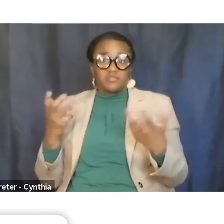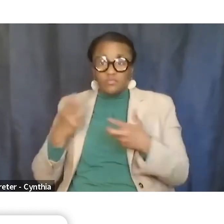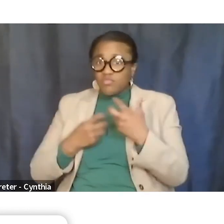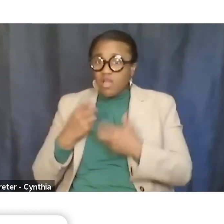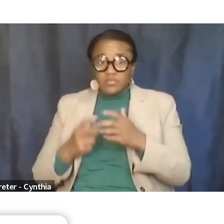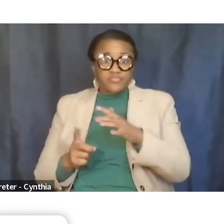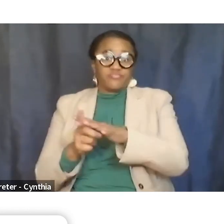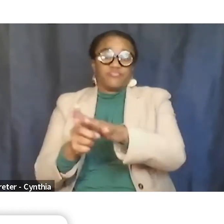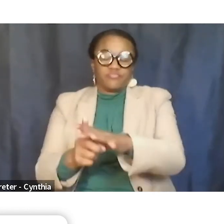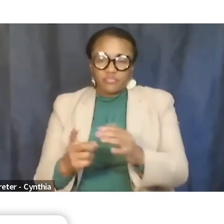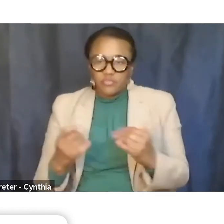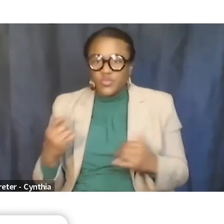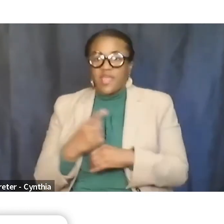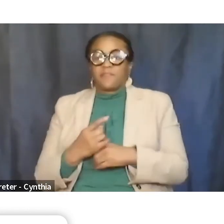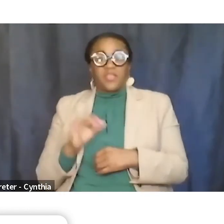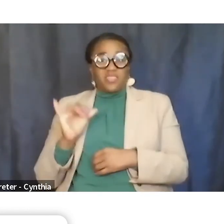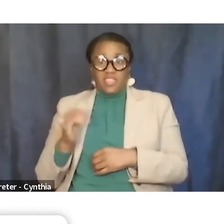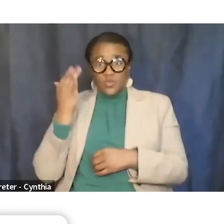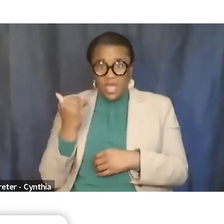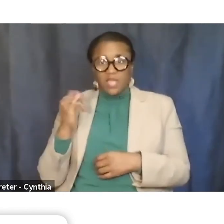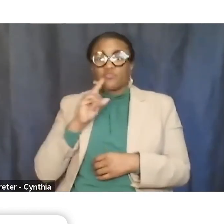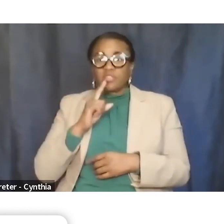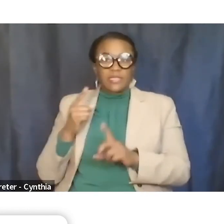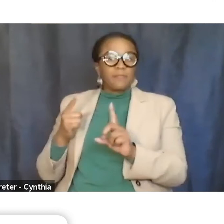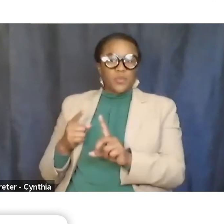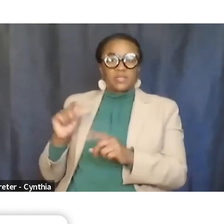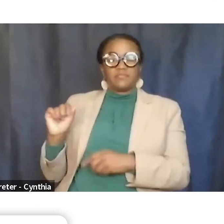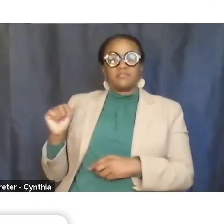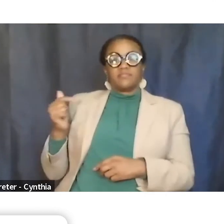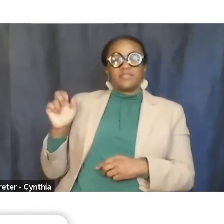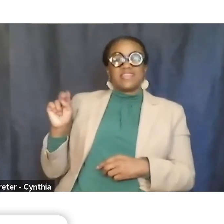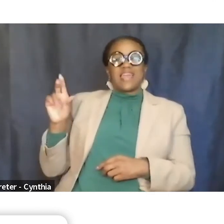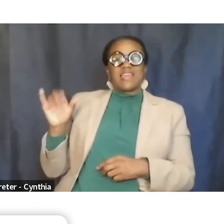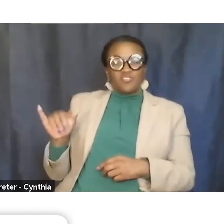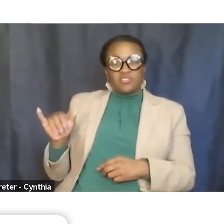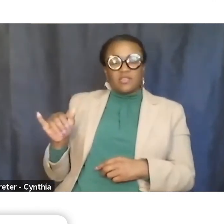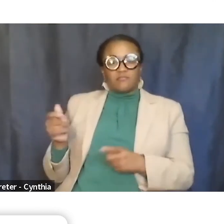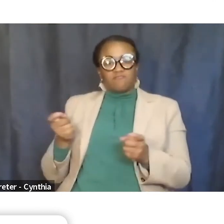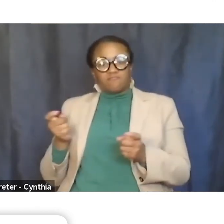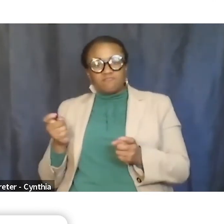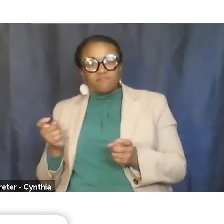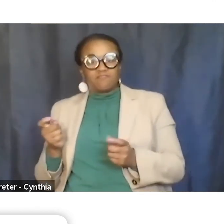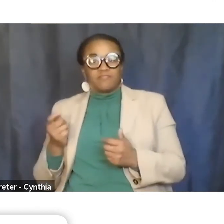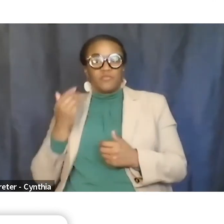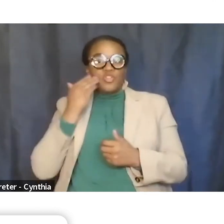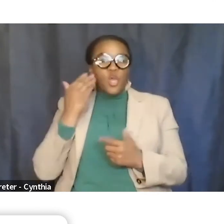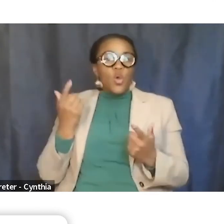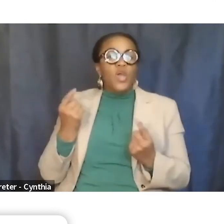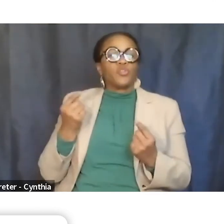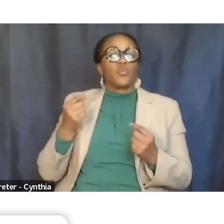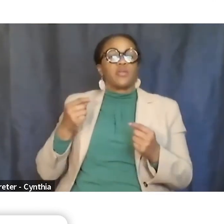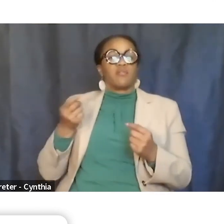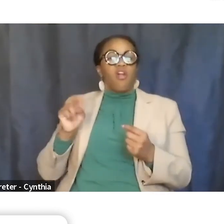that we're experiencing today. And that's why it goes back to what I said about agency, and knowing like what you're doing on the